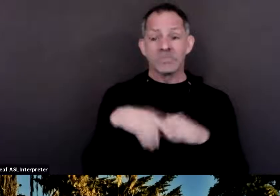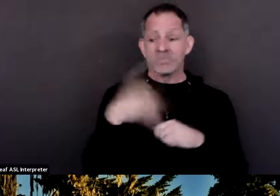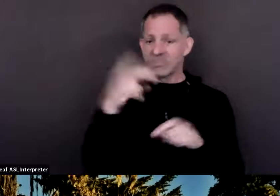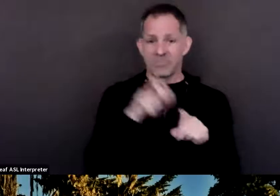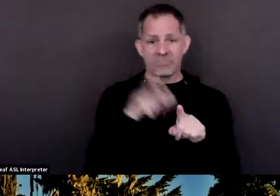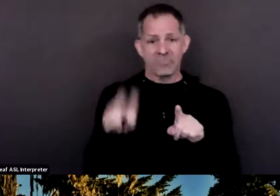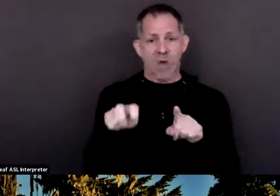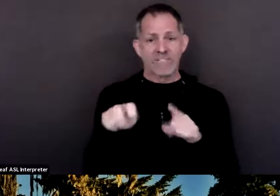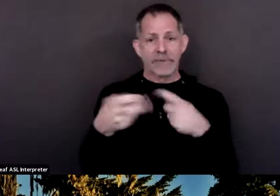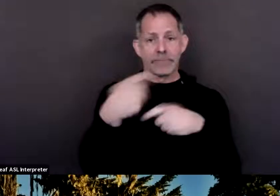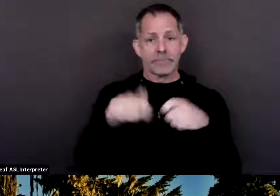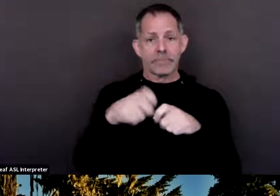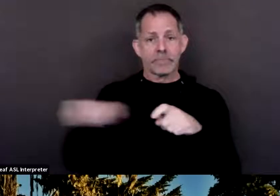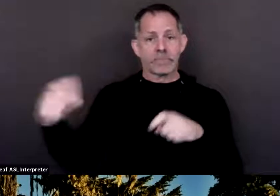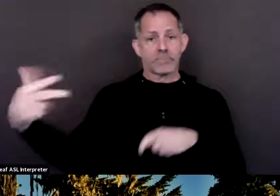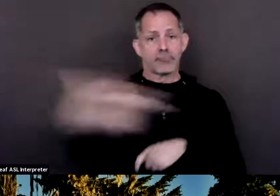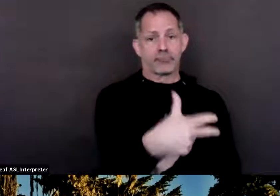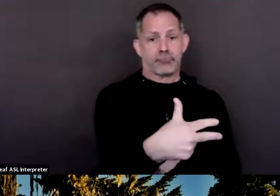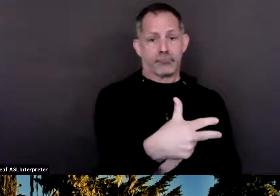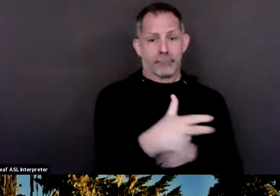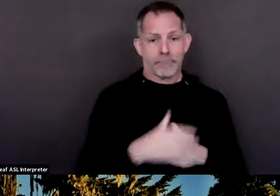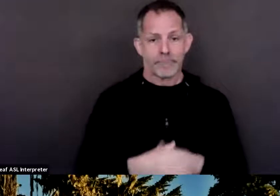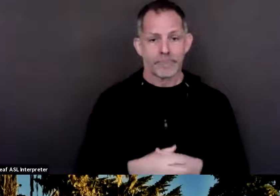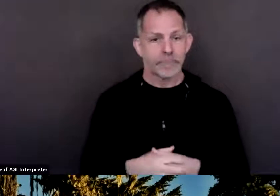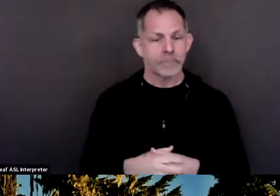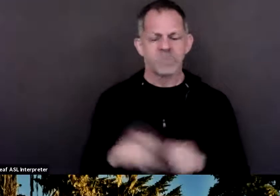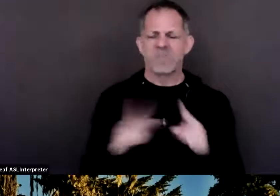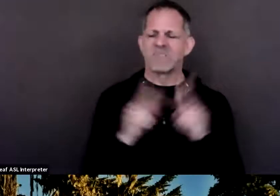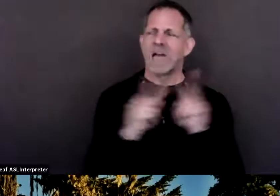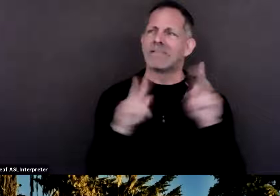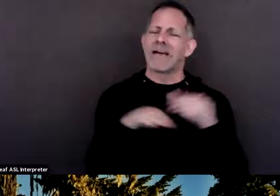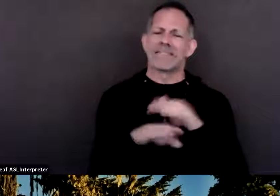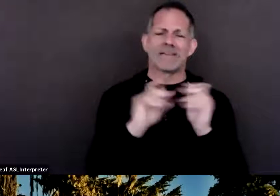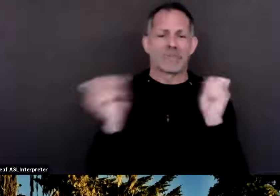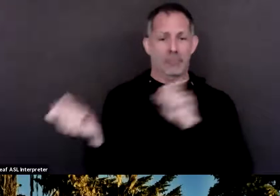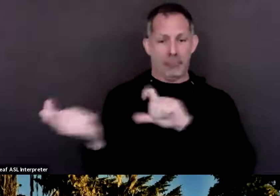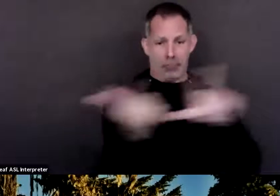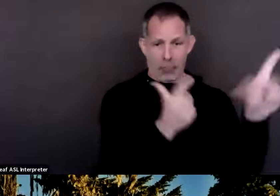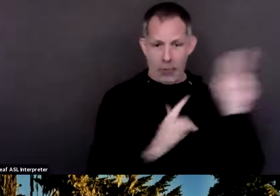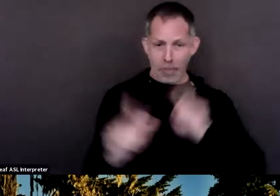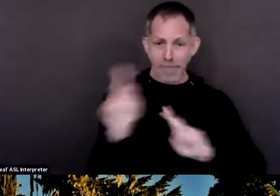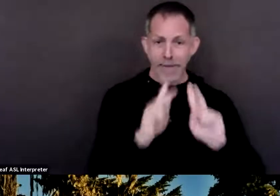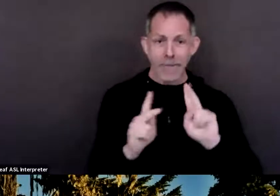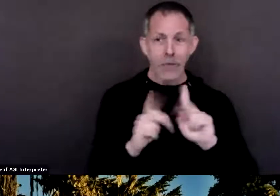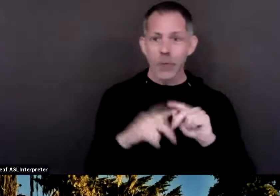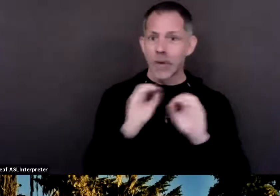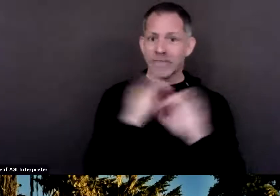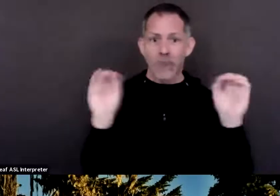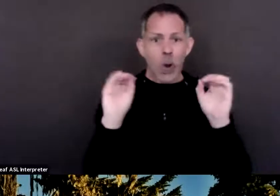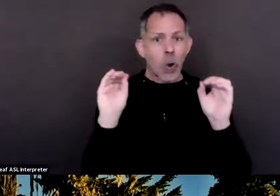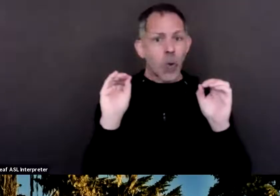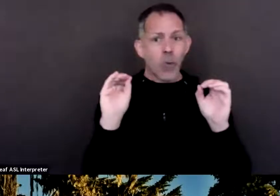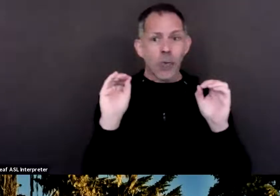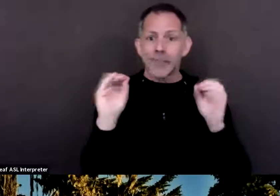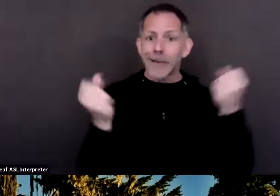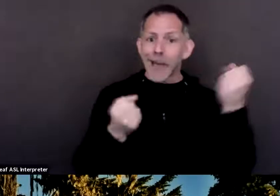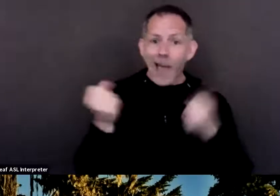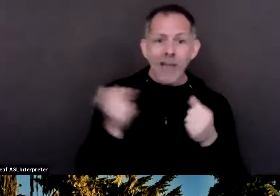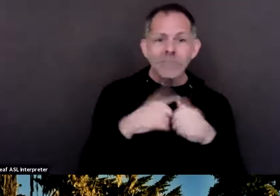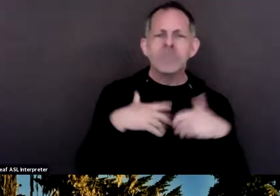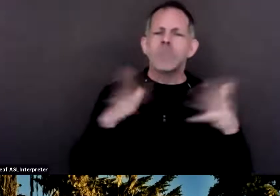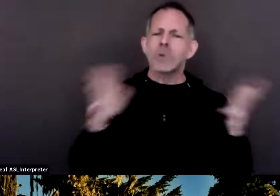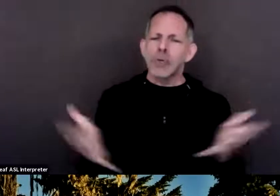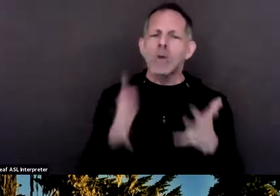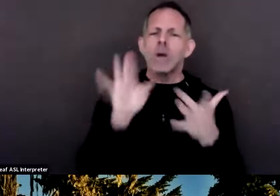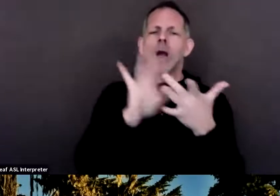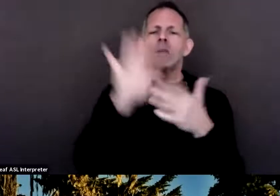people. For those who are newly eligible, we want to encourage you to first reach out to your primary care provider or your